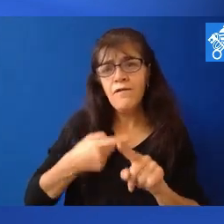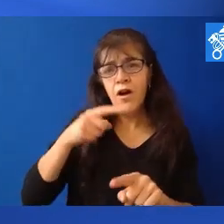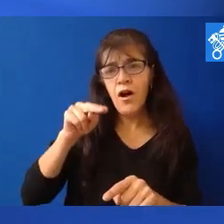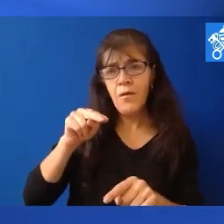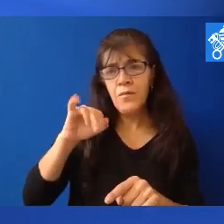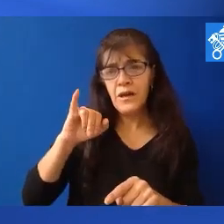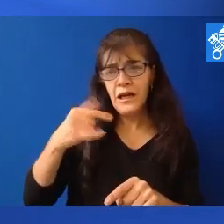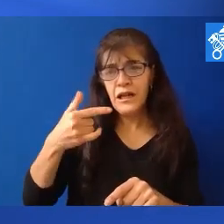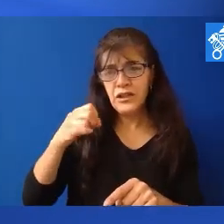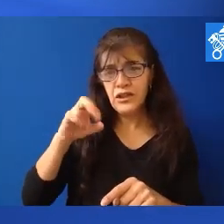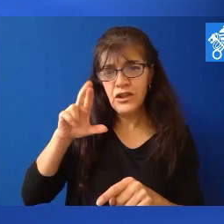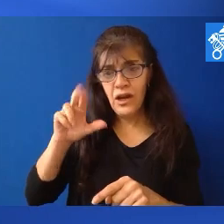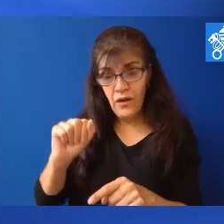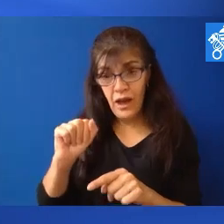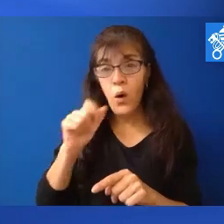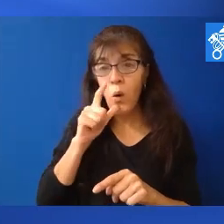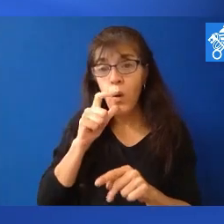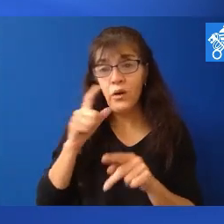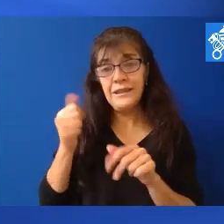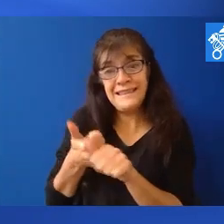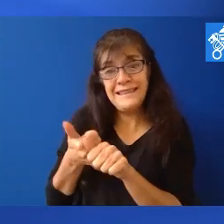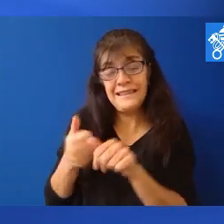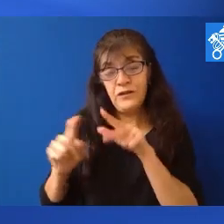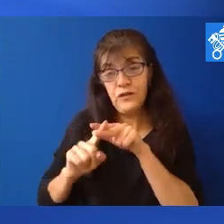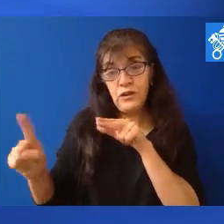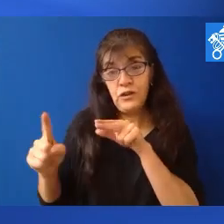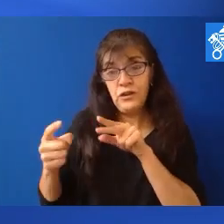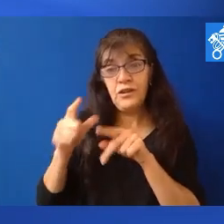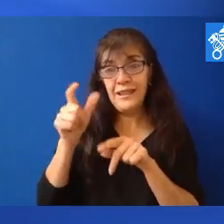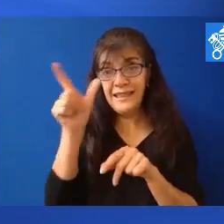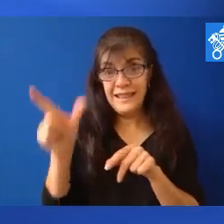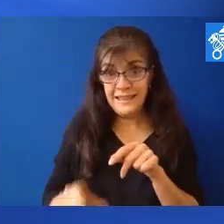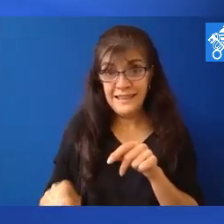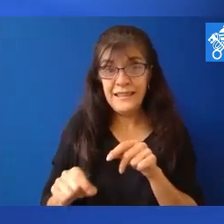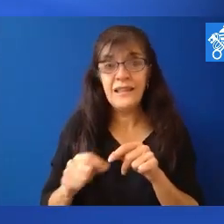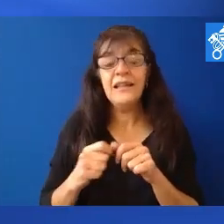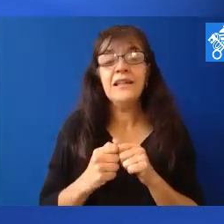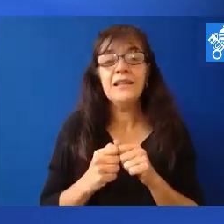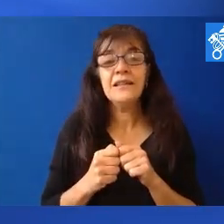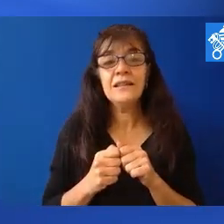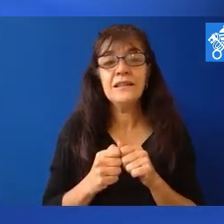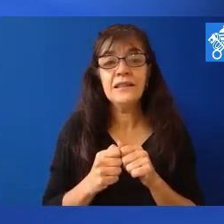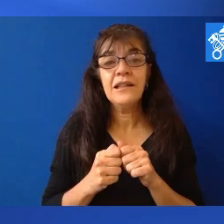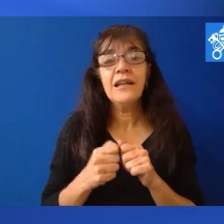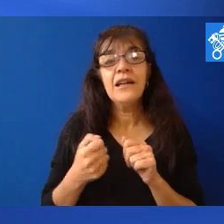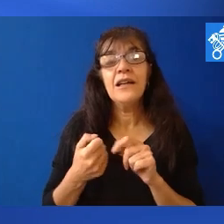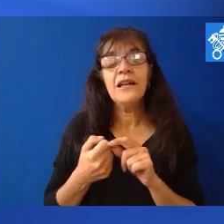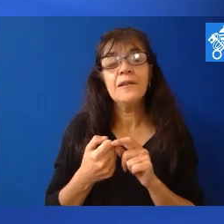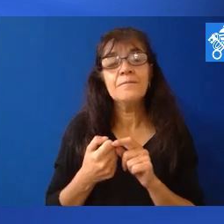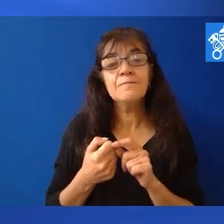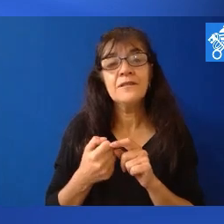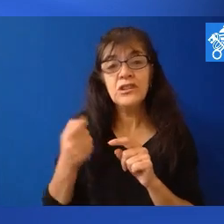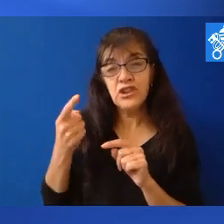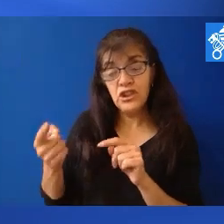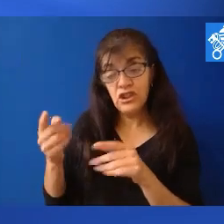a Nigerian woman who is a refugee in Italy. Her name is Esther Iweze Adeizi